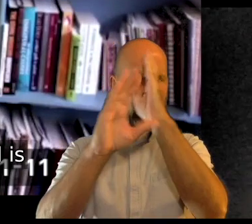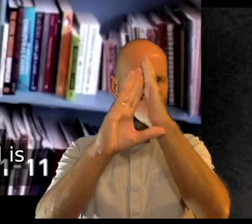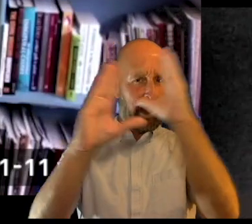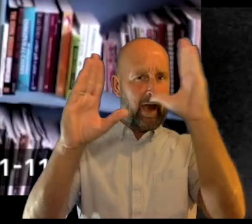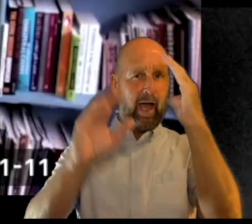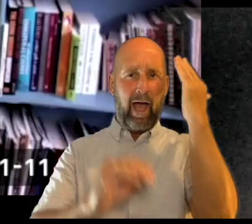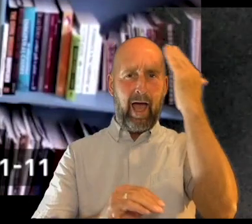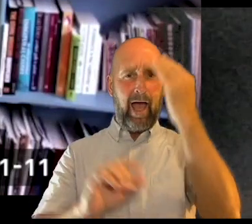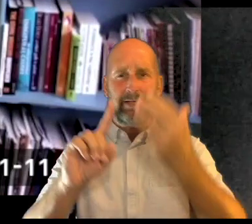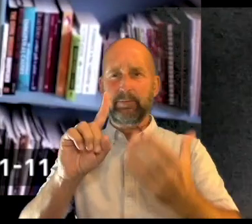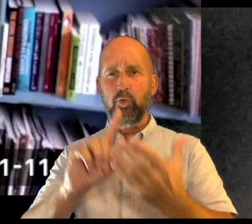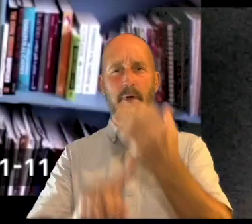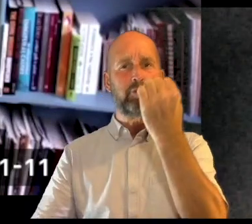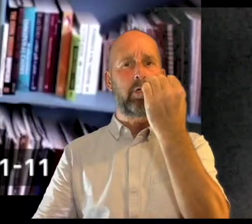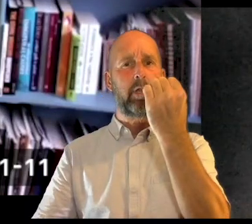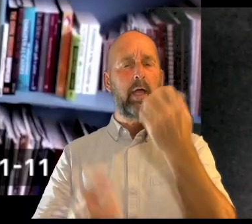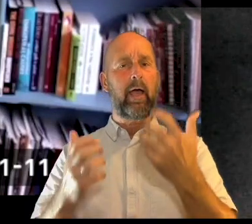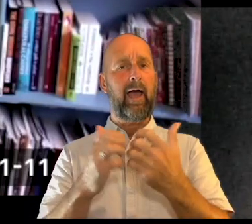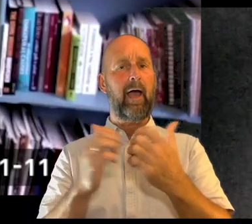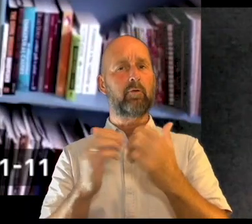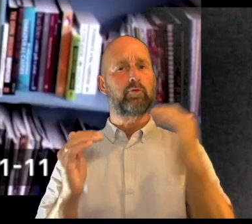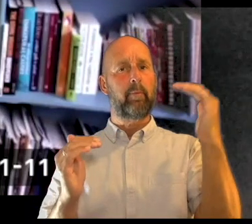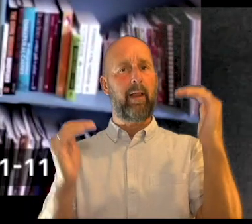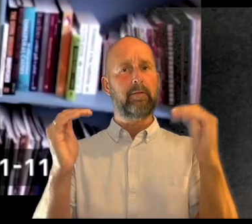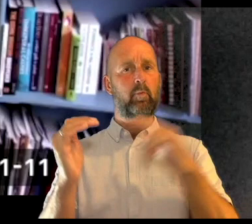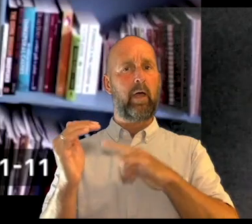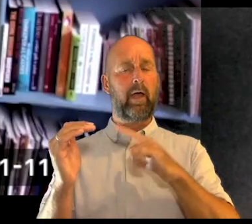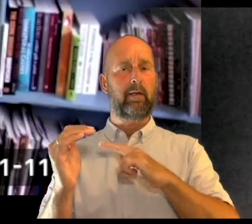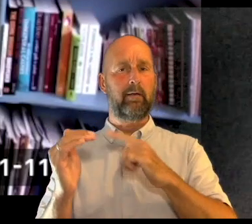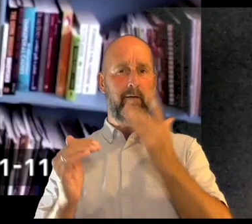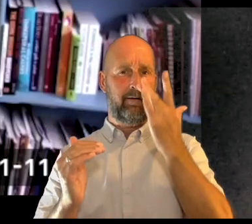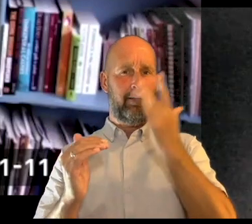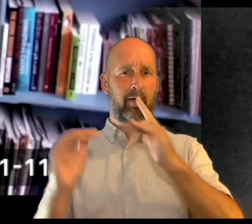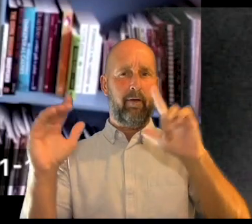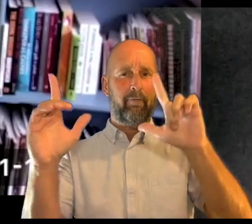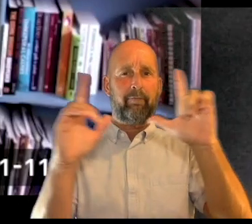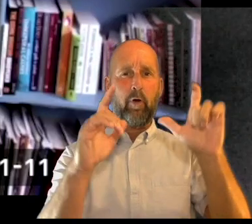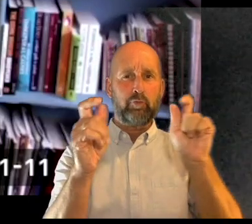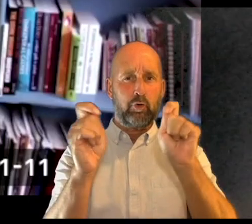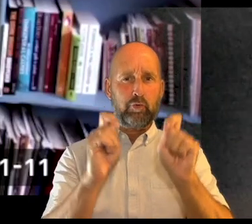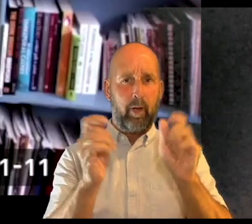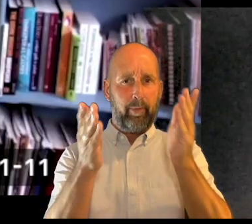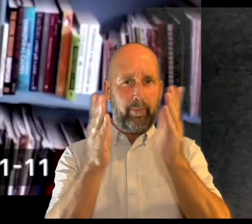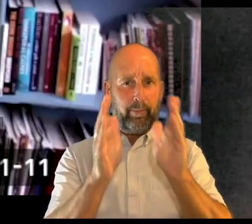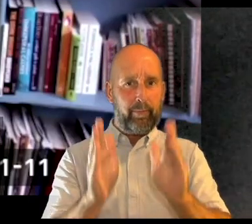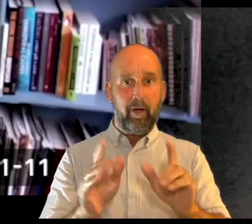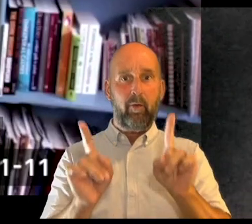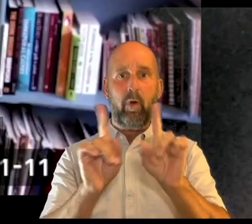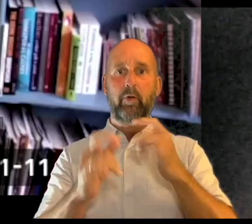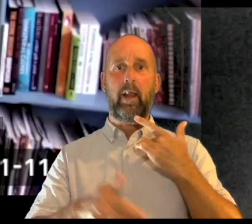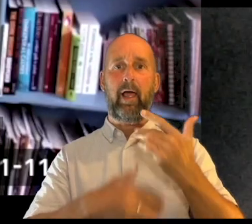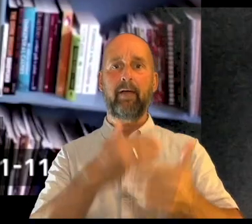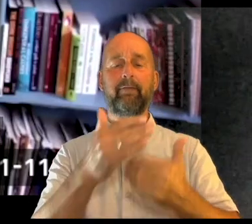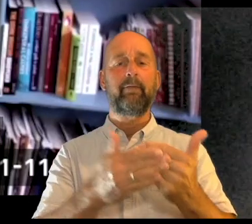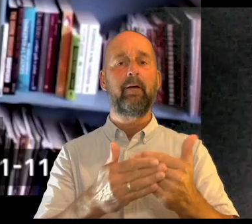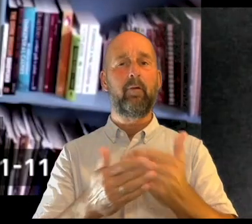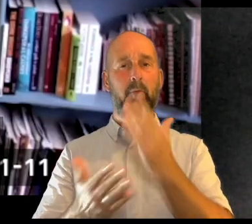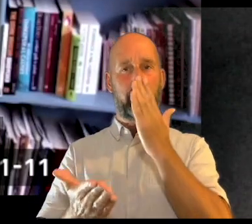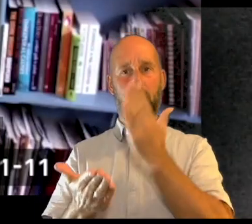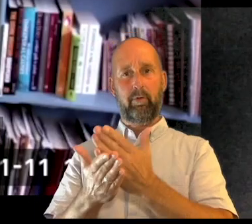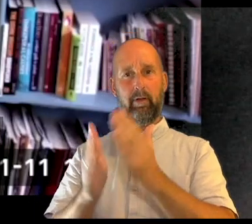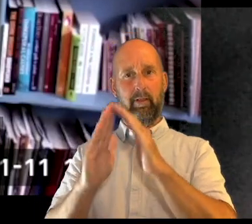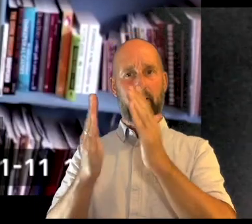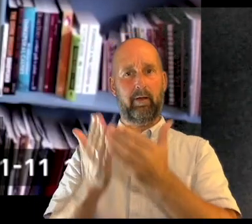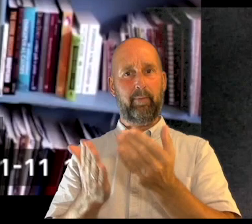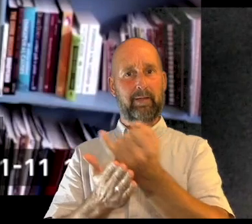is, and how do you balance the photoshopped fantasy of what your life is going to be with the messy reality.